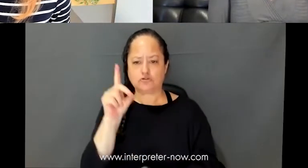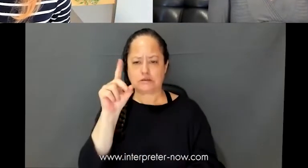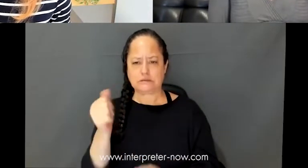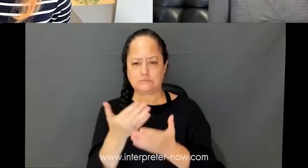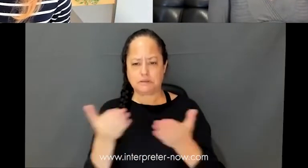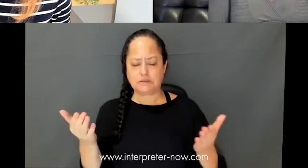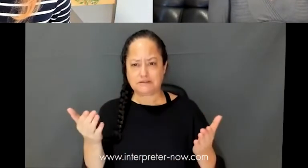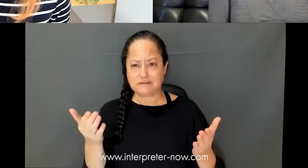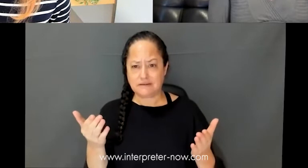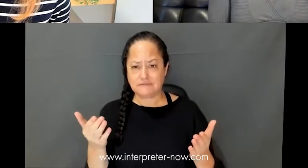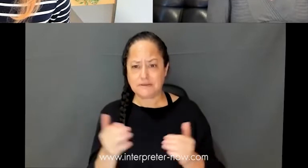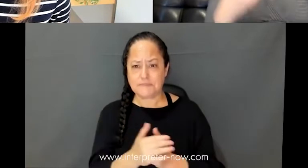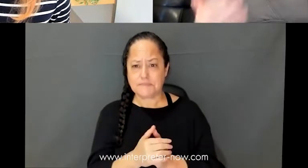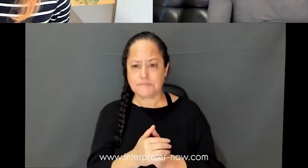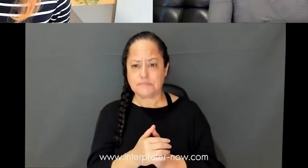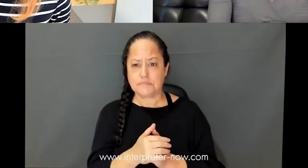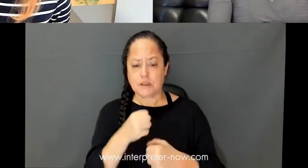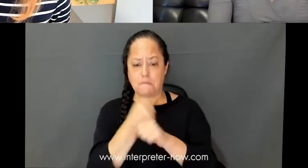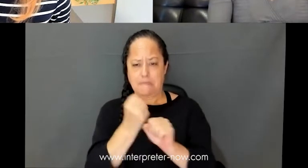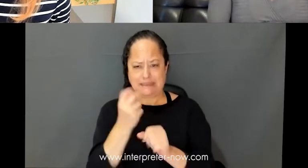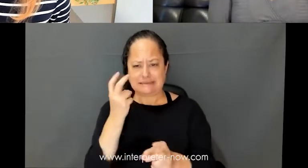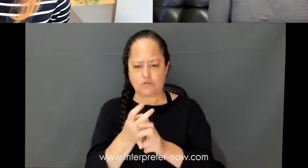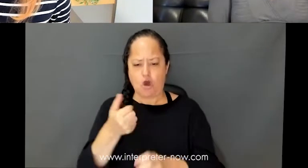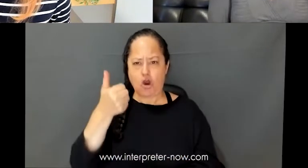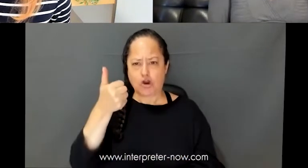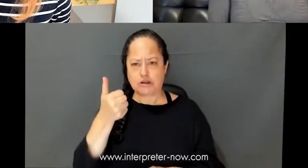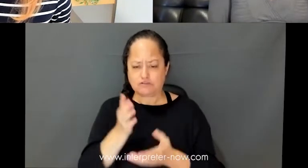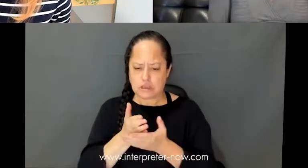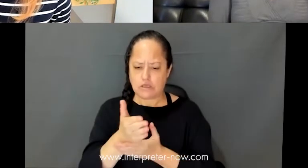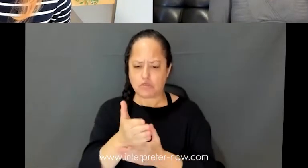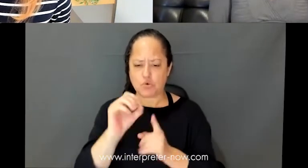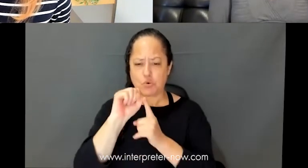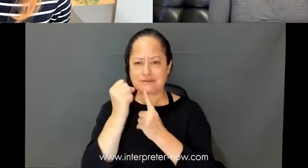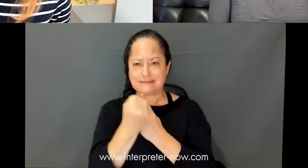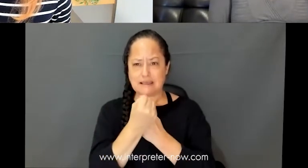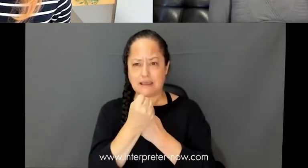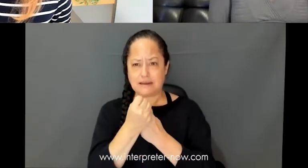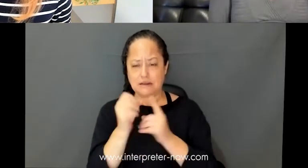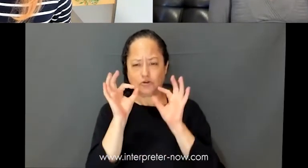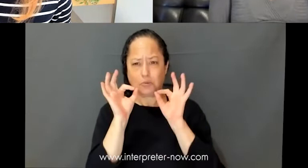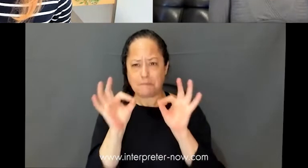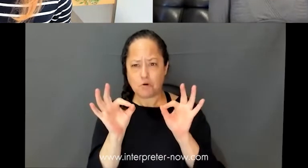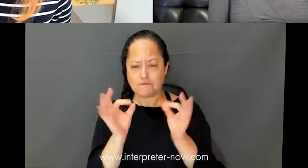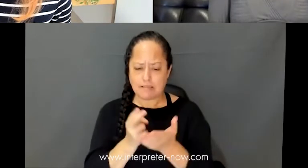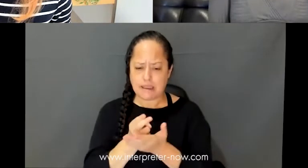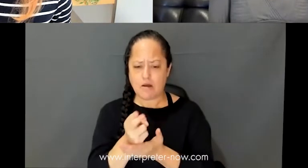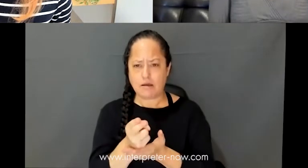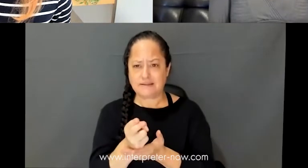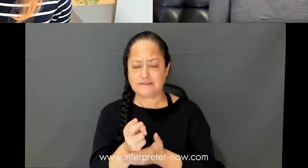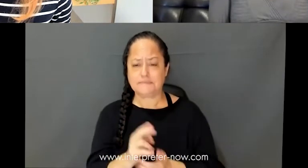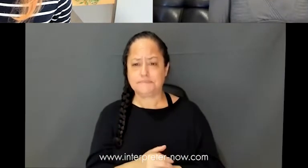that makes it the hardest to get through society, to be perfectly honest.